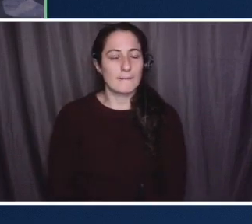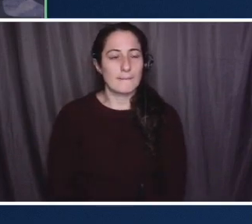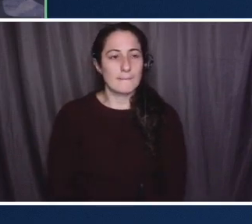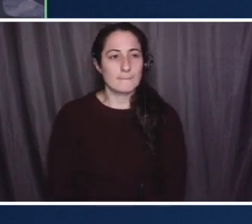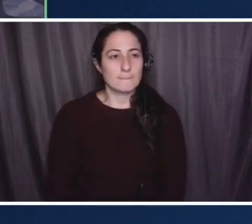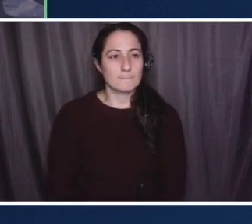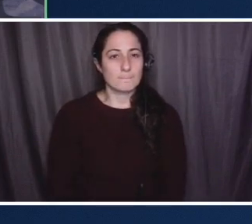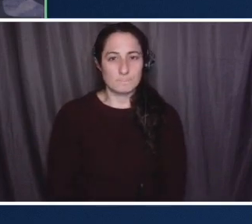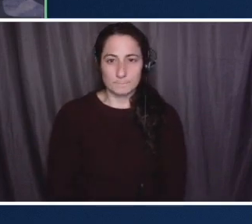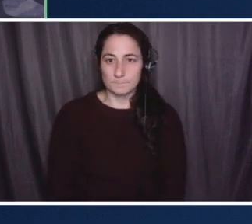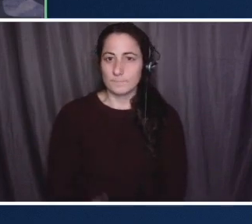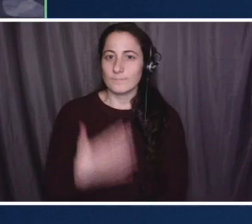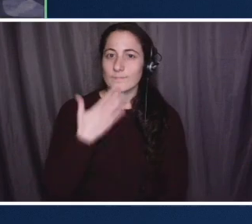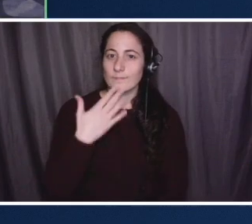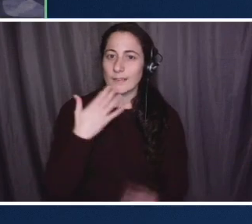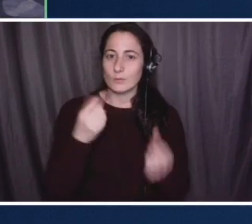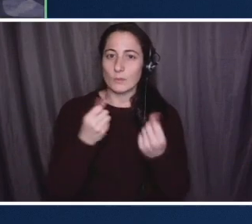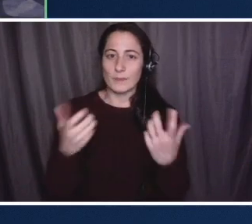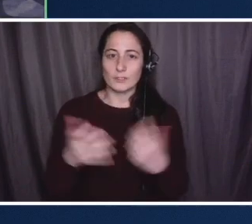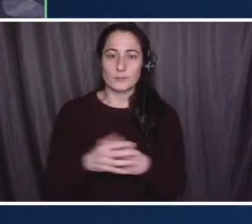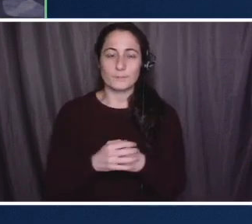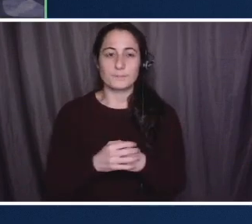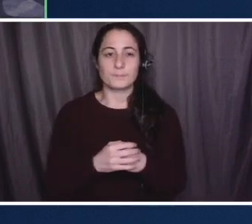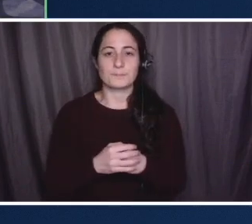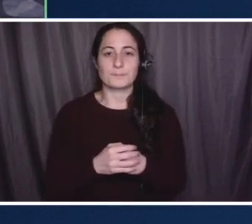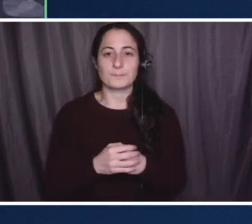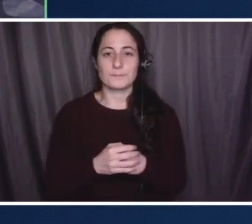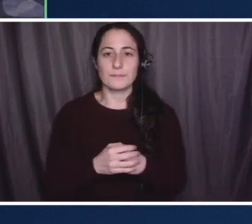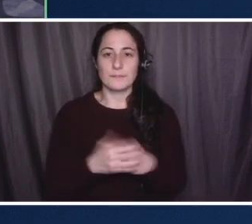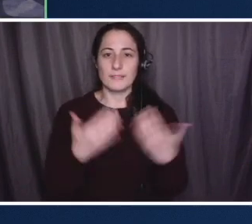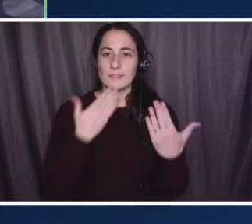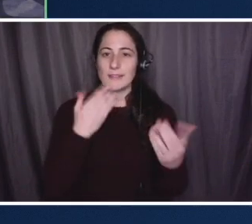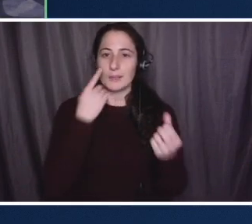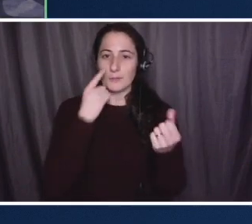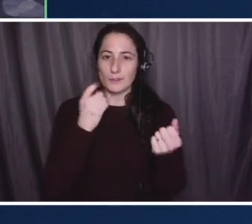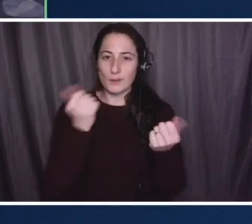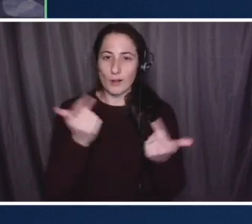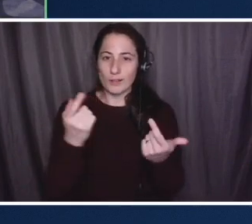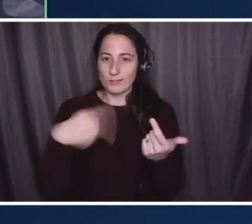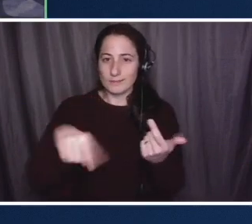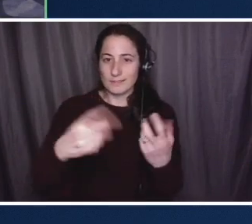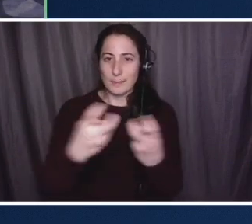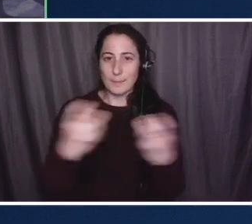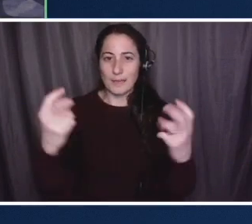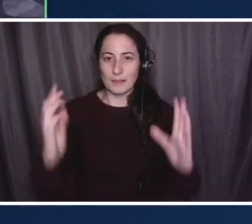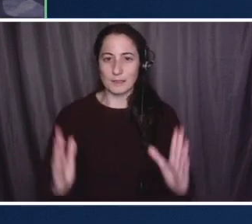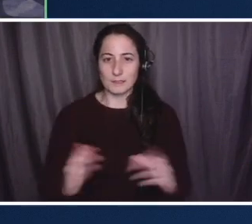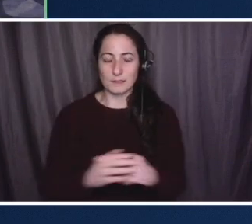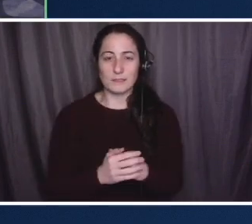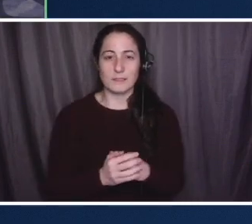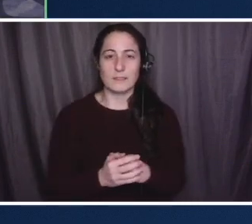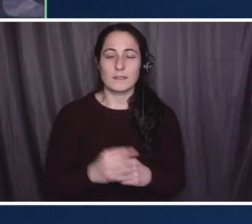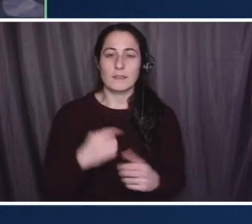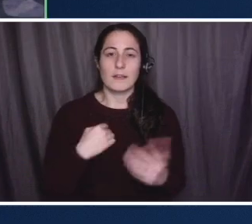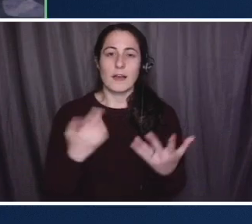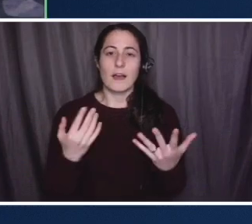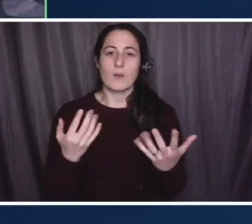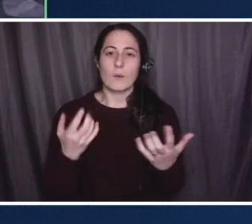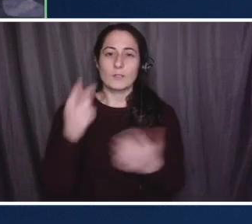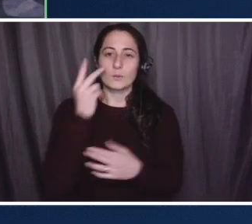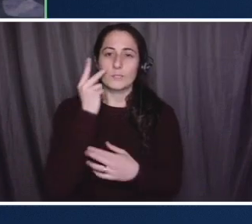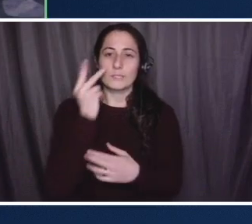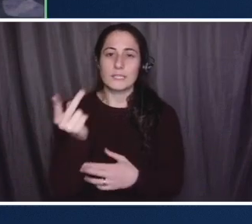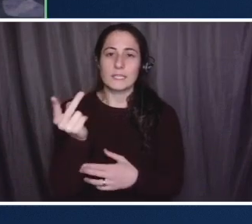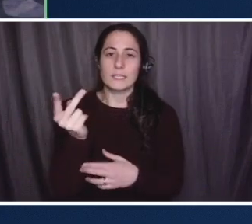Thank you so much. Thank you so much for all the panelists as well. I would like to see